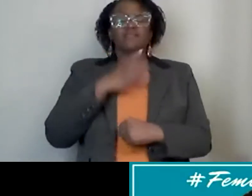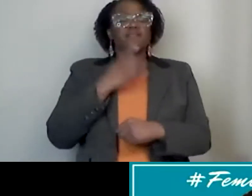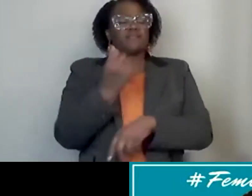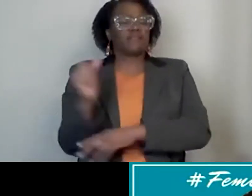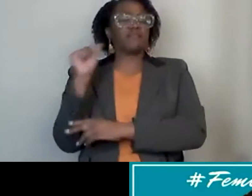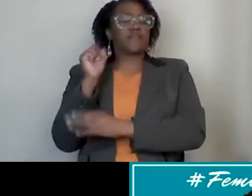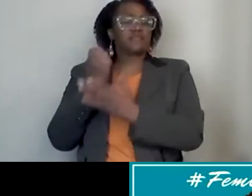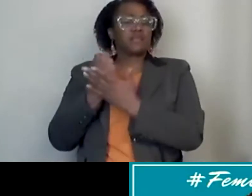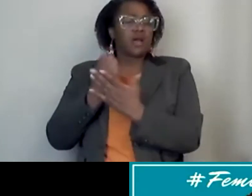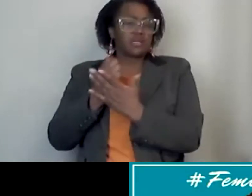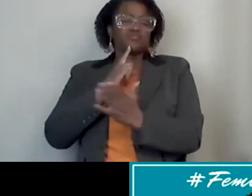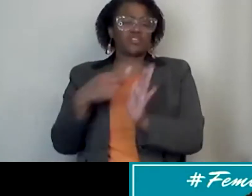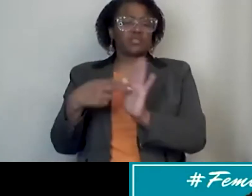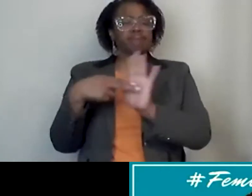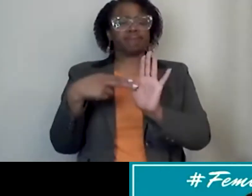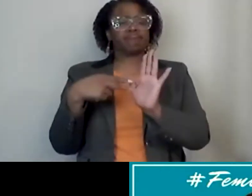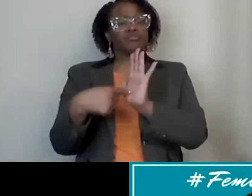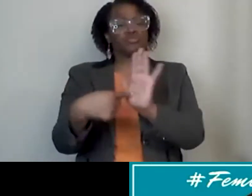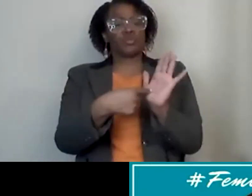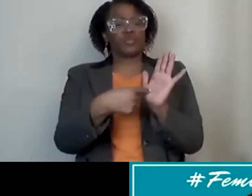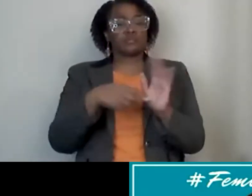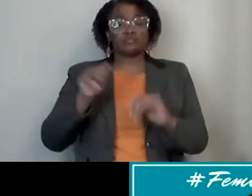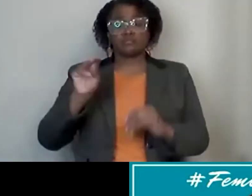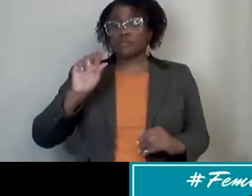and celebrating. Over to you, Margaret.